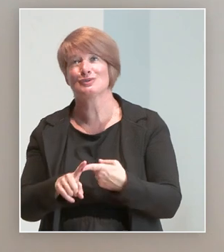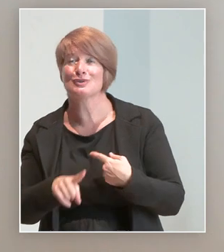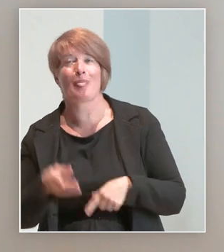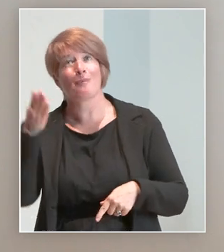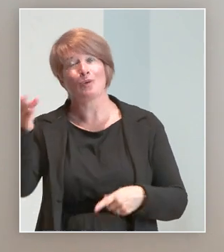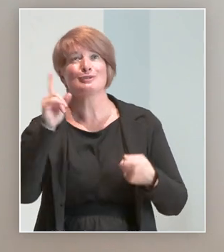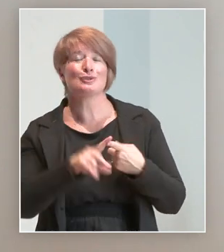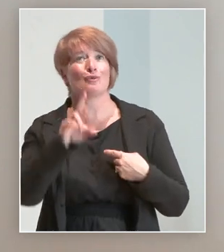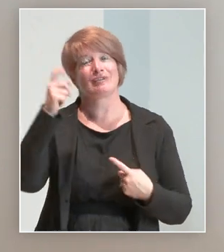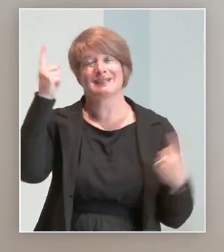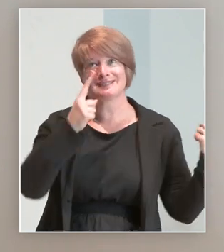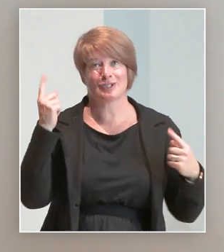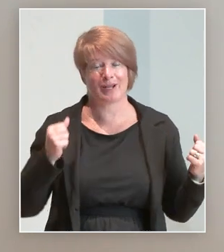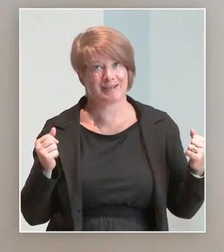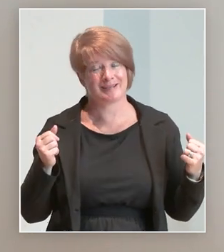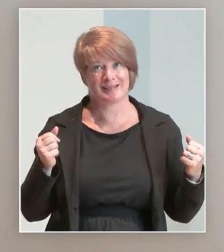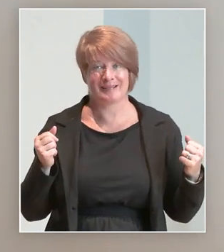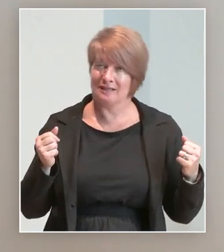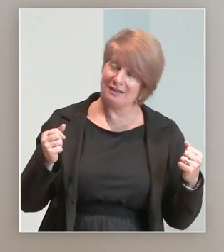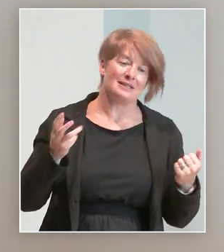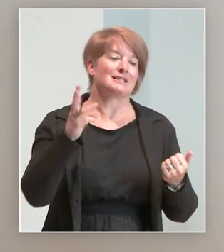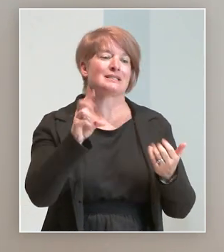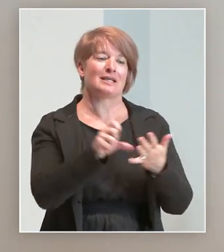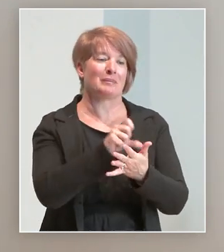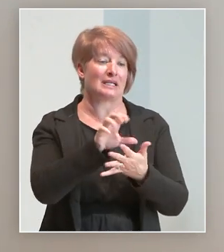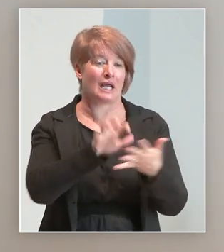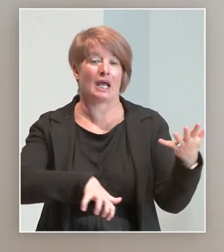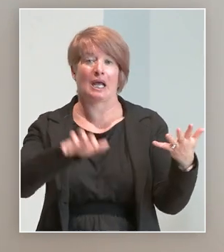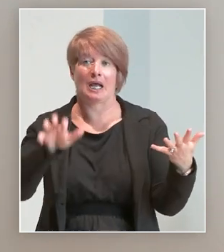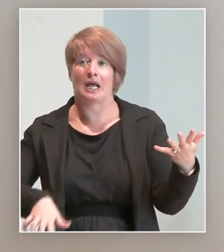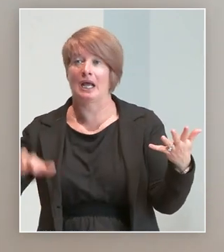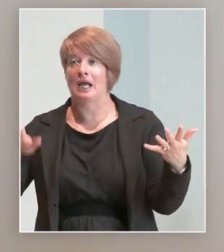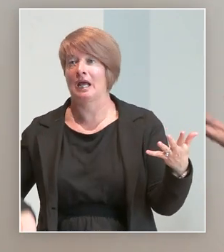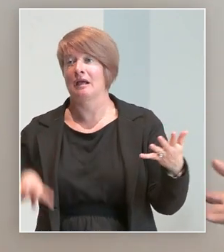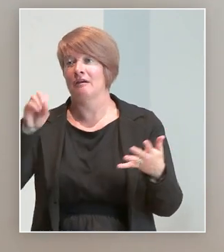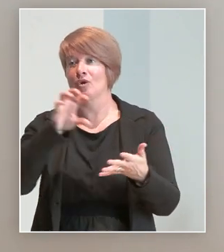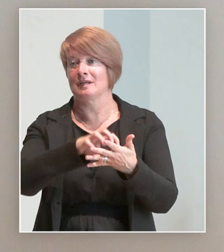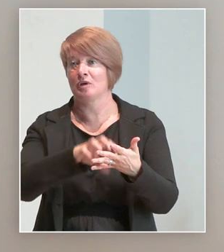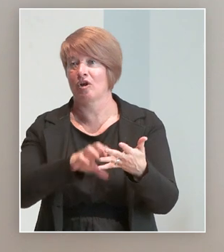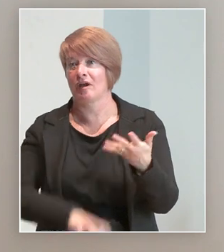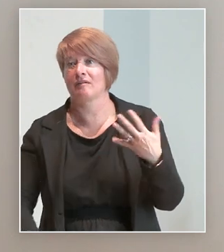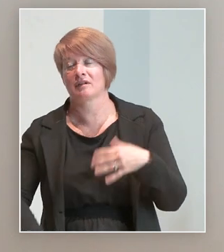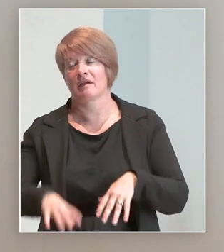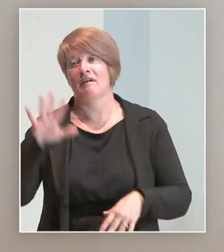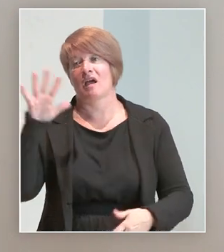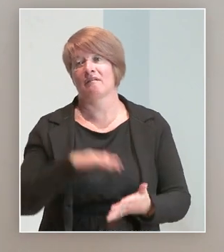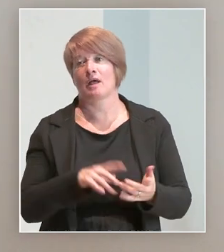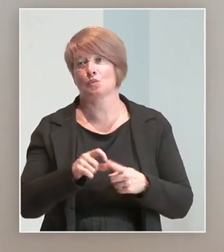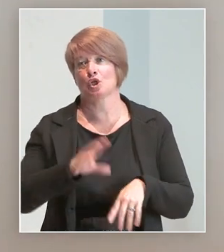to reconsider. 16 pages over 40 paragraphs, over 5,000 words